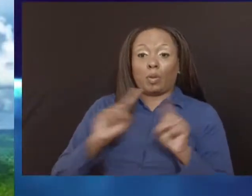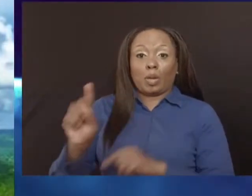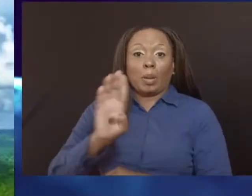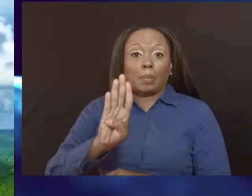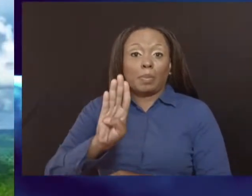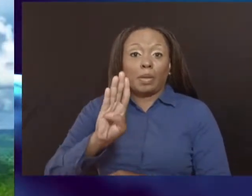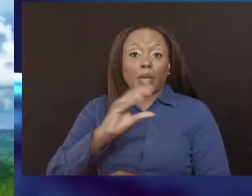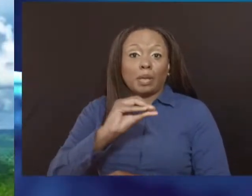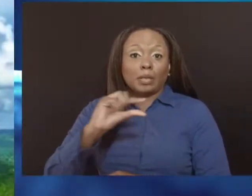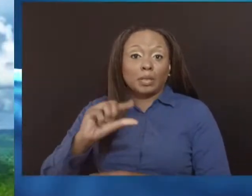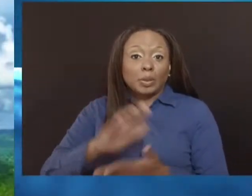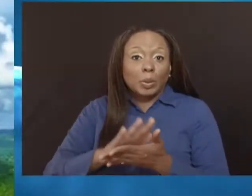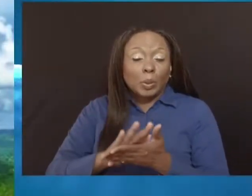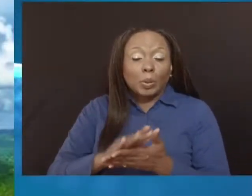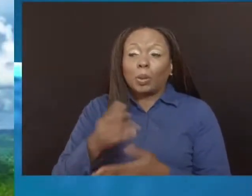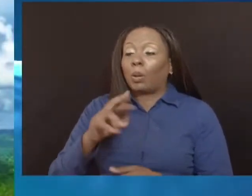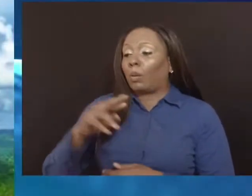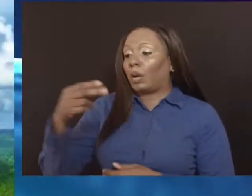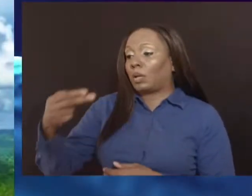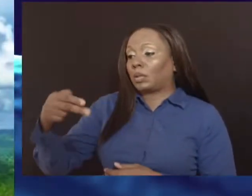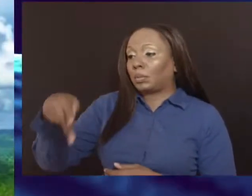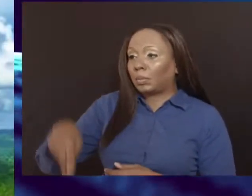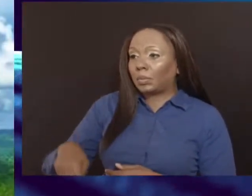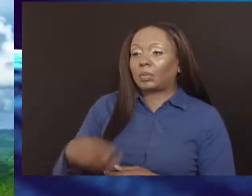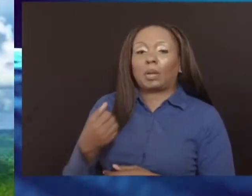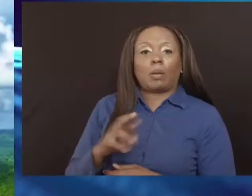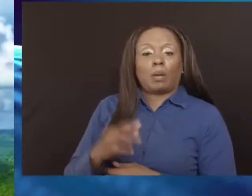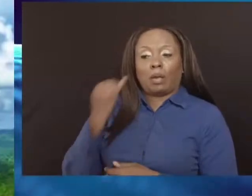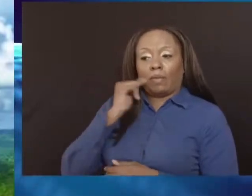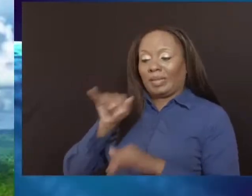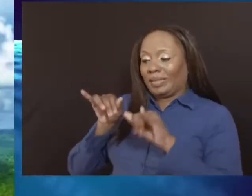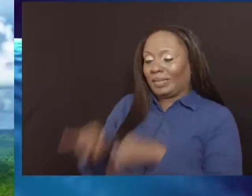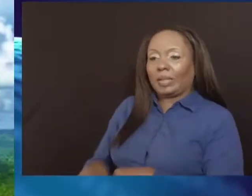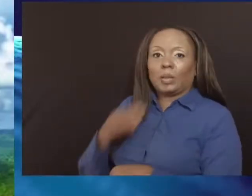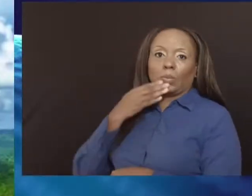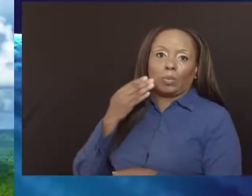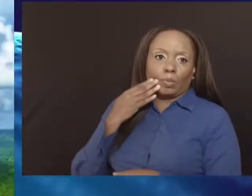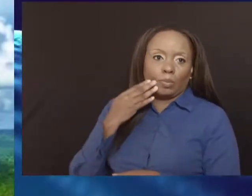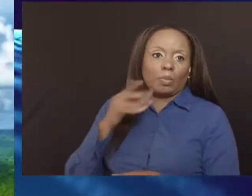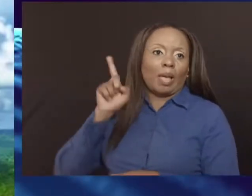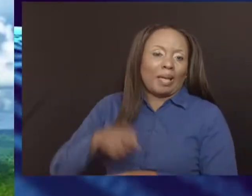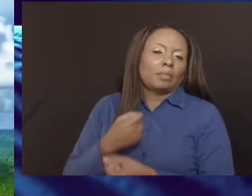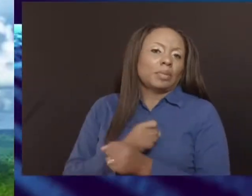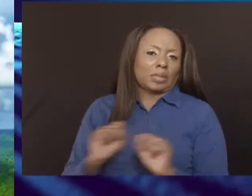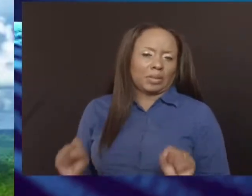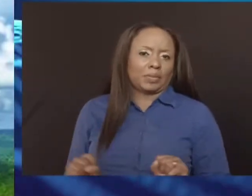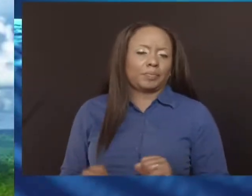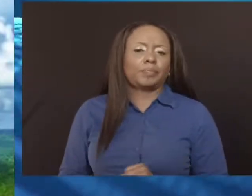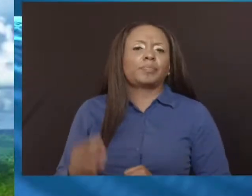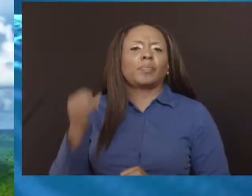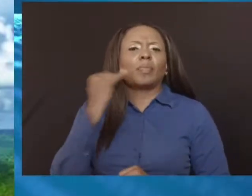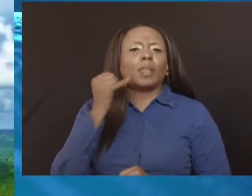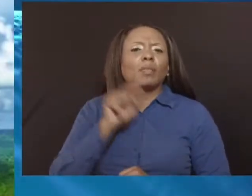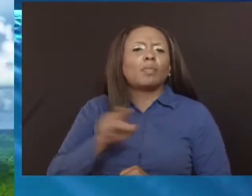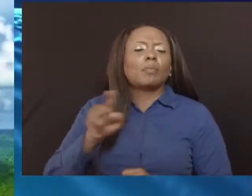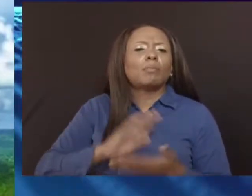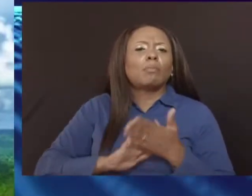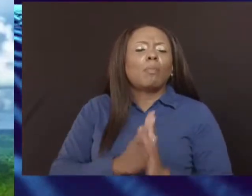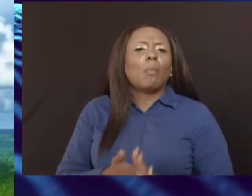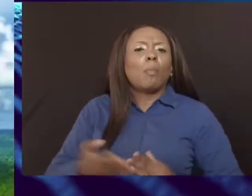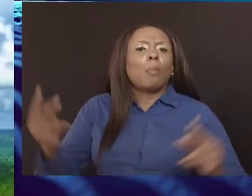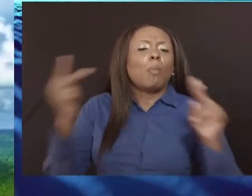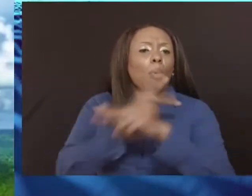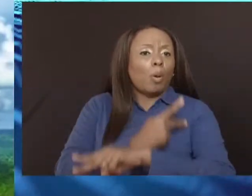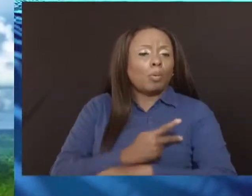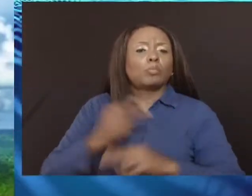program. Should you de-escalate, should your care require escalation and your condition deteriorate, we want to be able